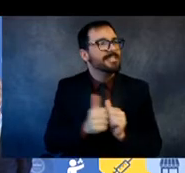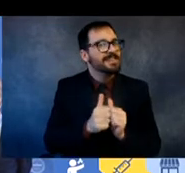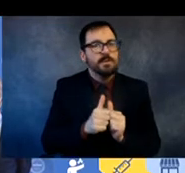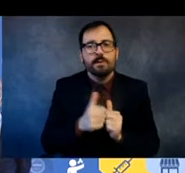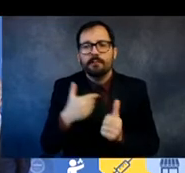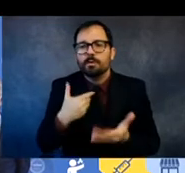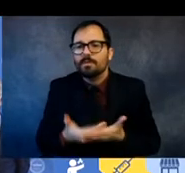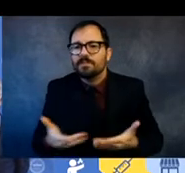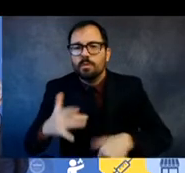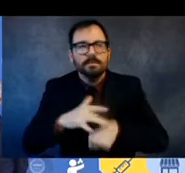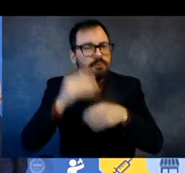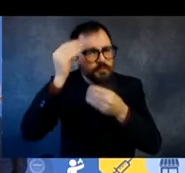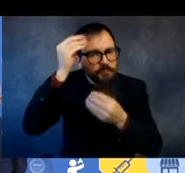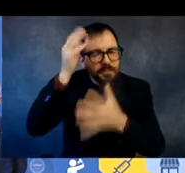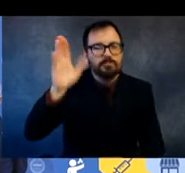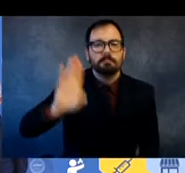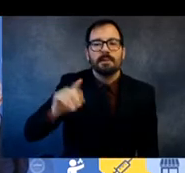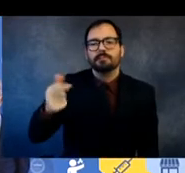boston.gov/testingpledge. That's